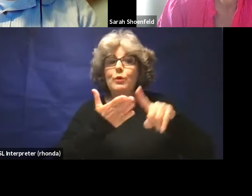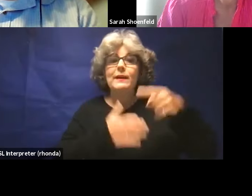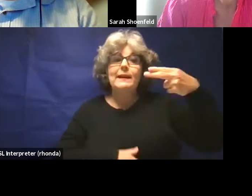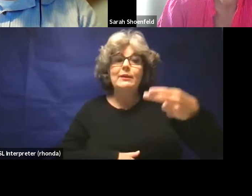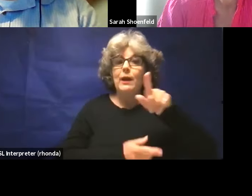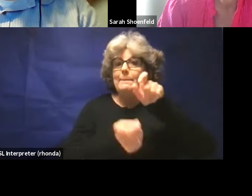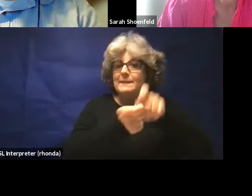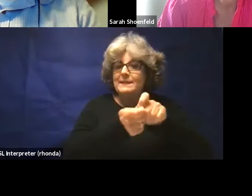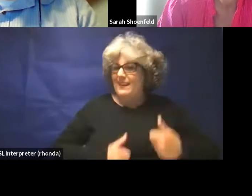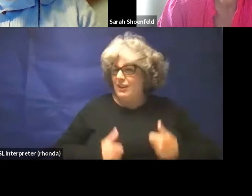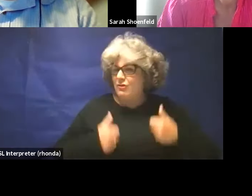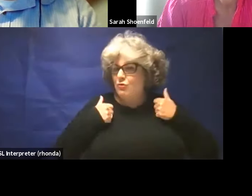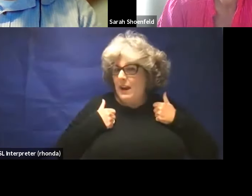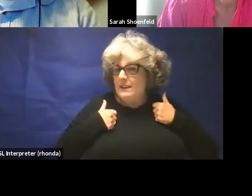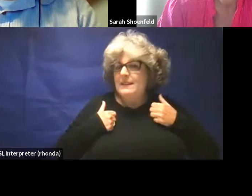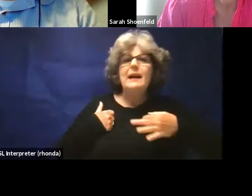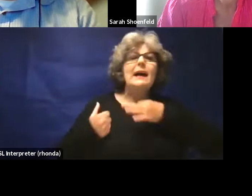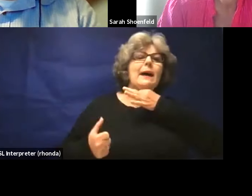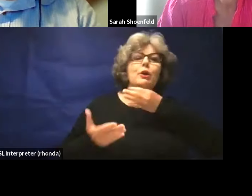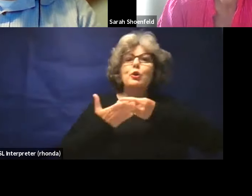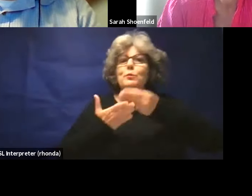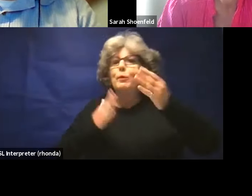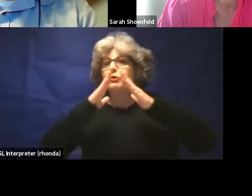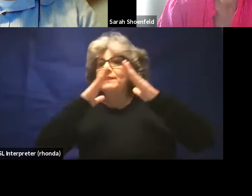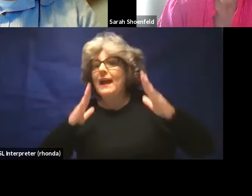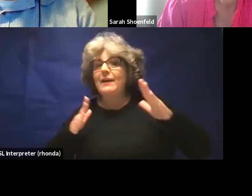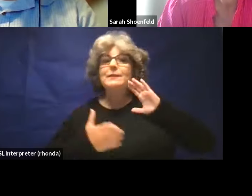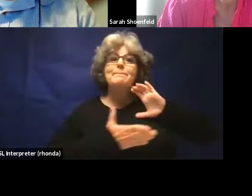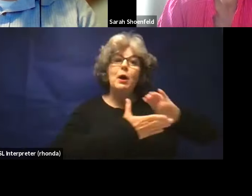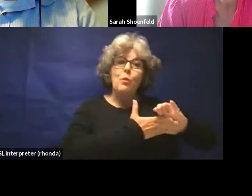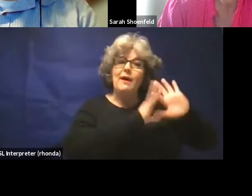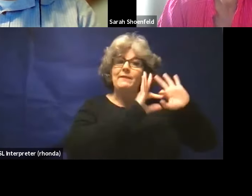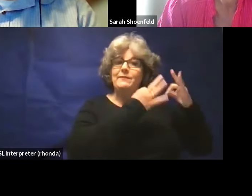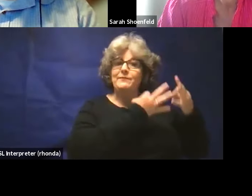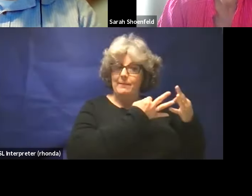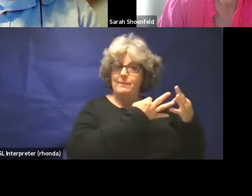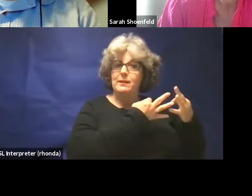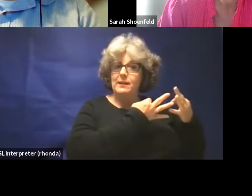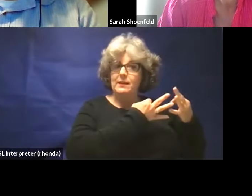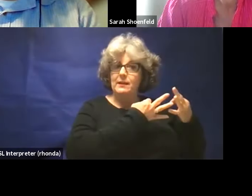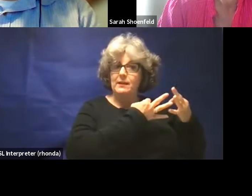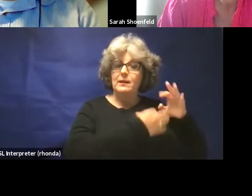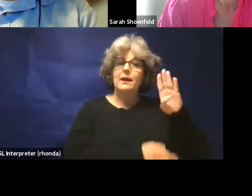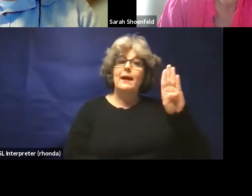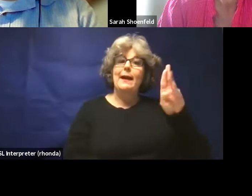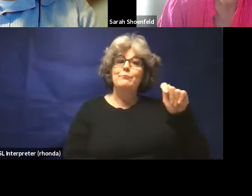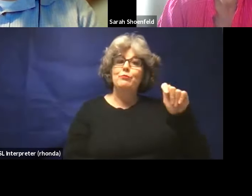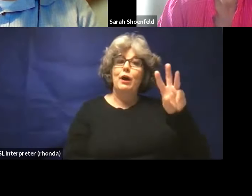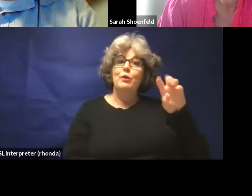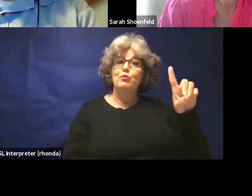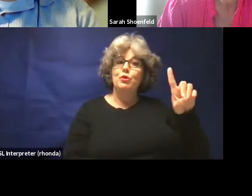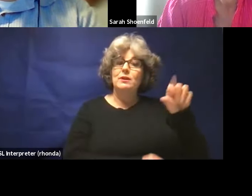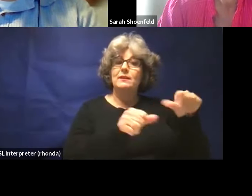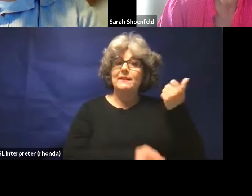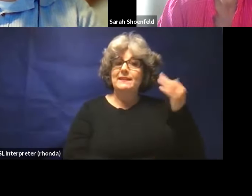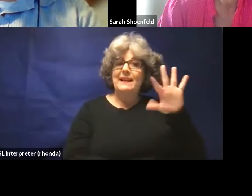of a specific address. Curious to know who purchased the house that my white relatives moved out of in the Brightwood area in the 1950s. So a